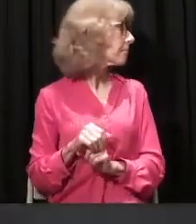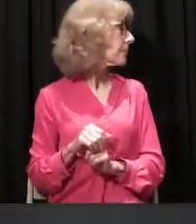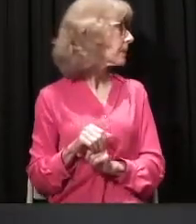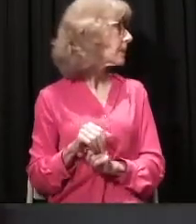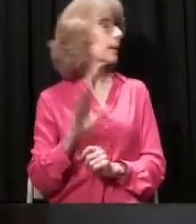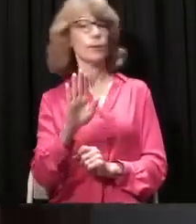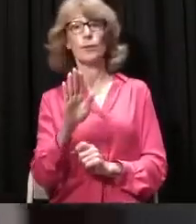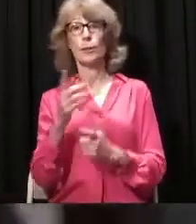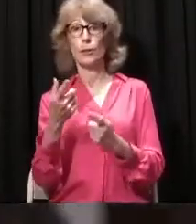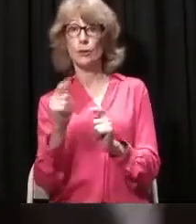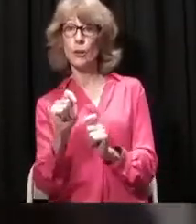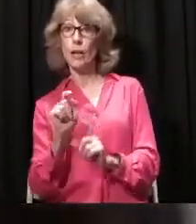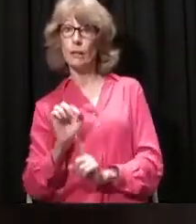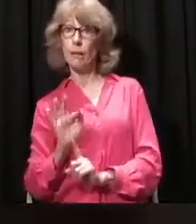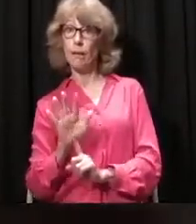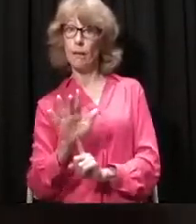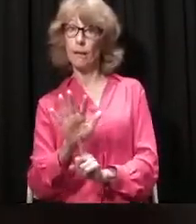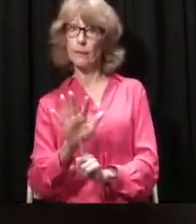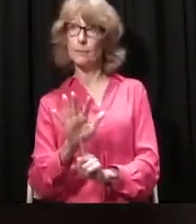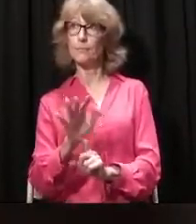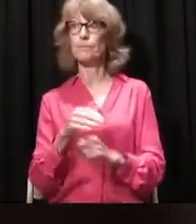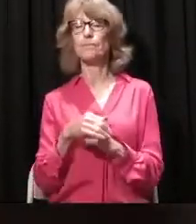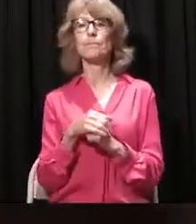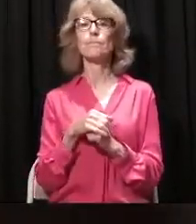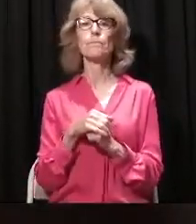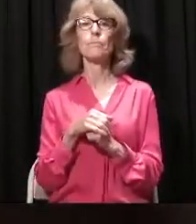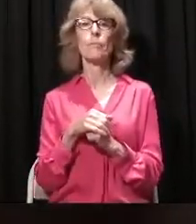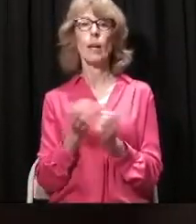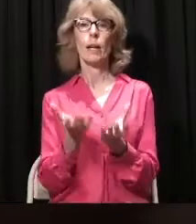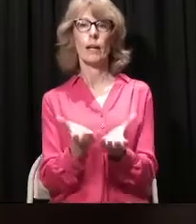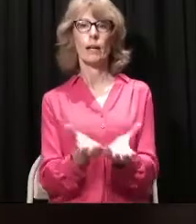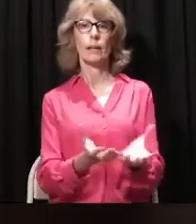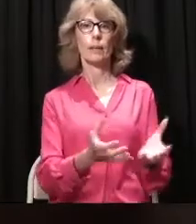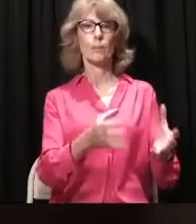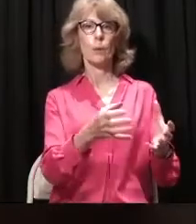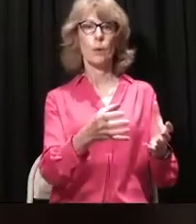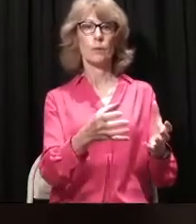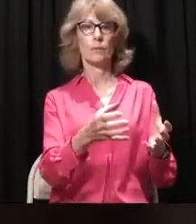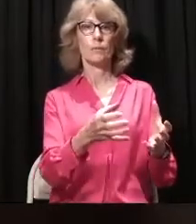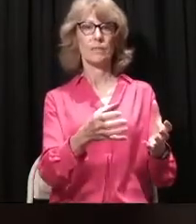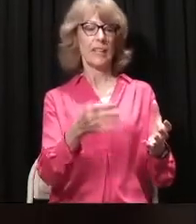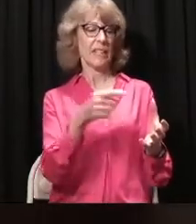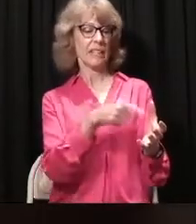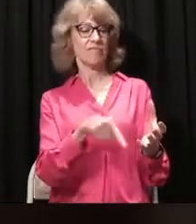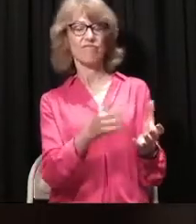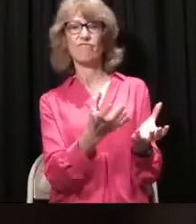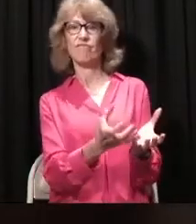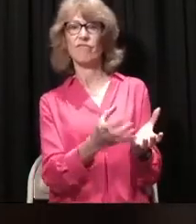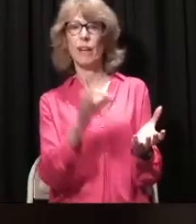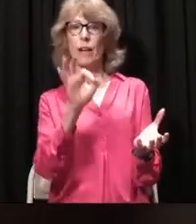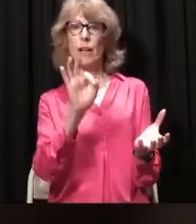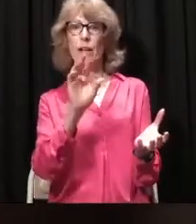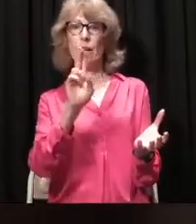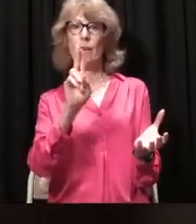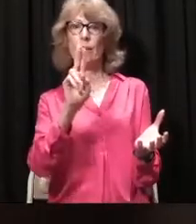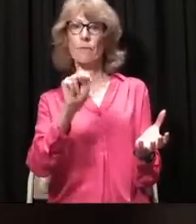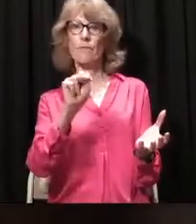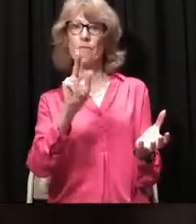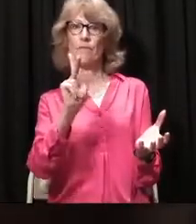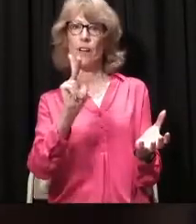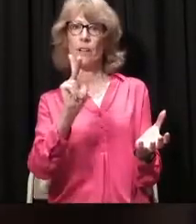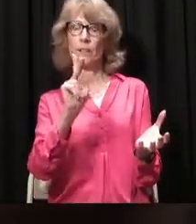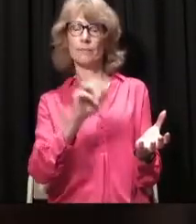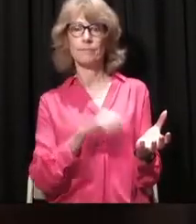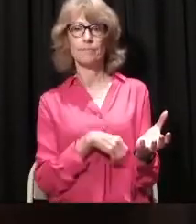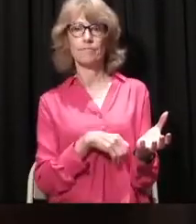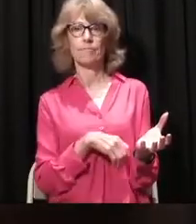shining. And this cup is going to be what I'm going to call the funk, and that's what I call it. And when I say the funk,